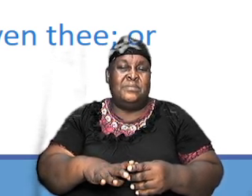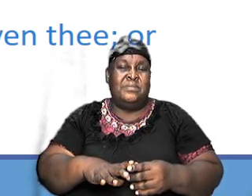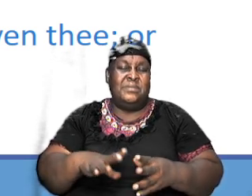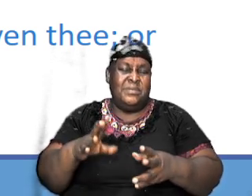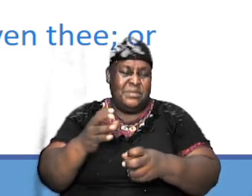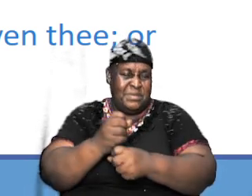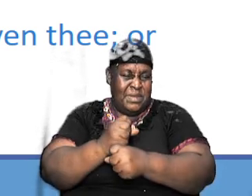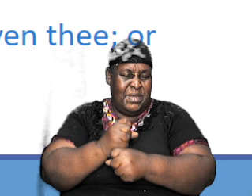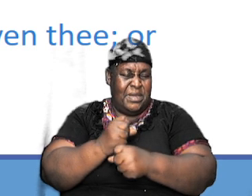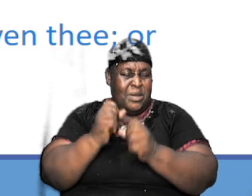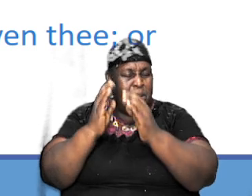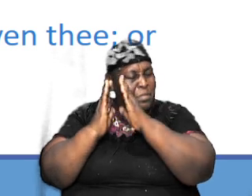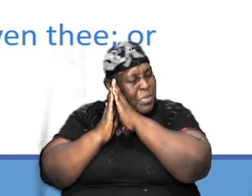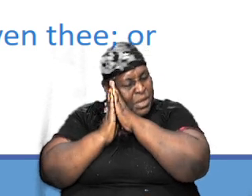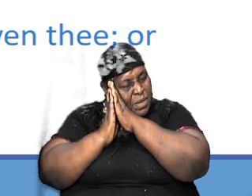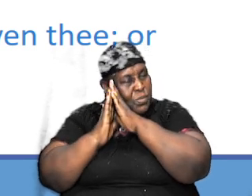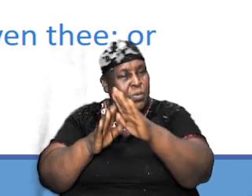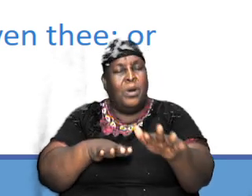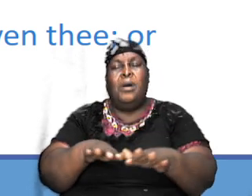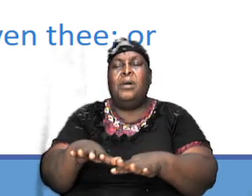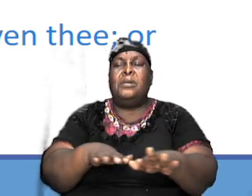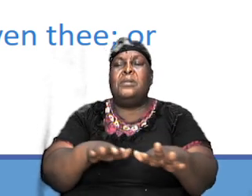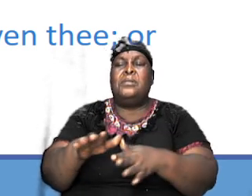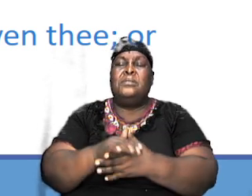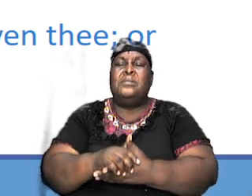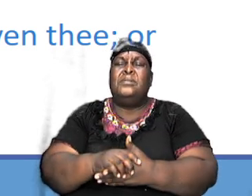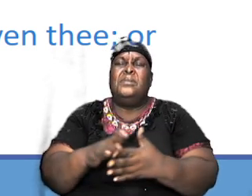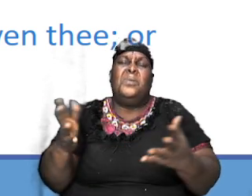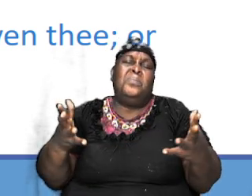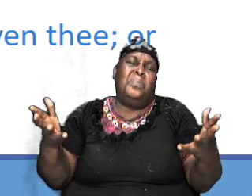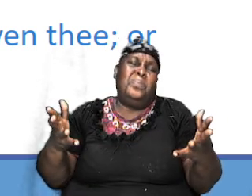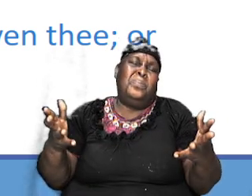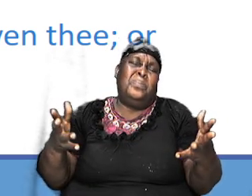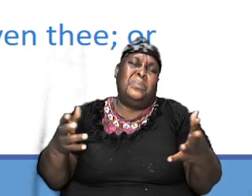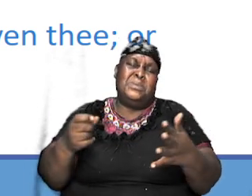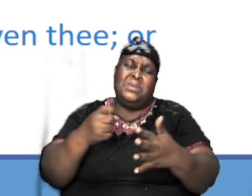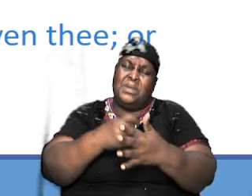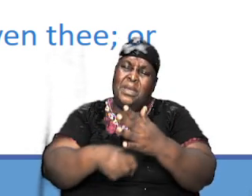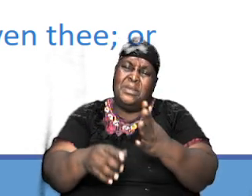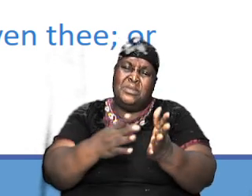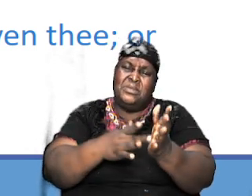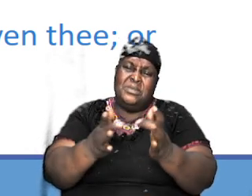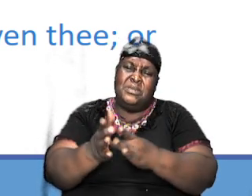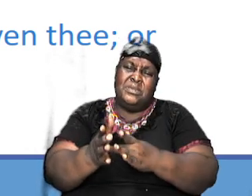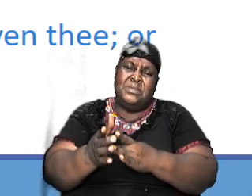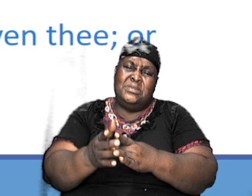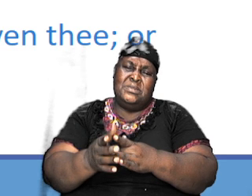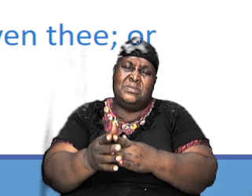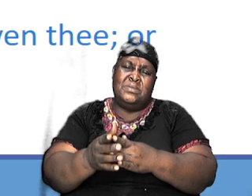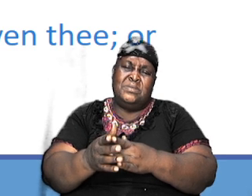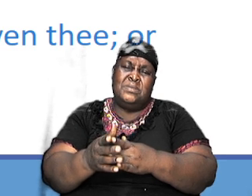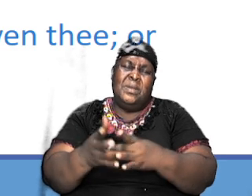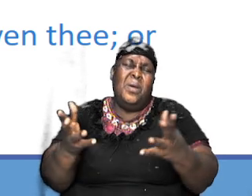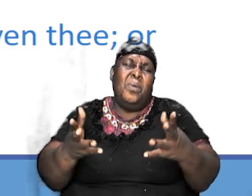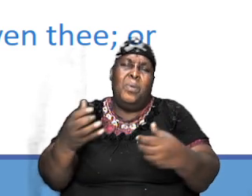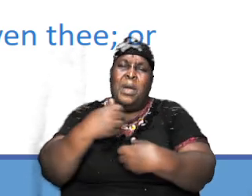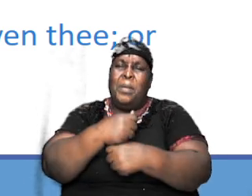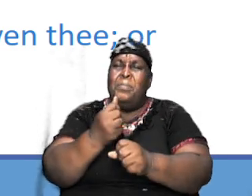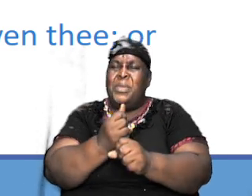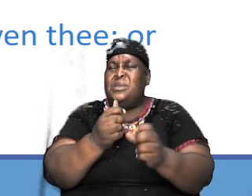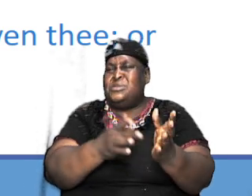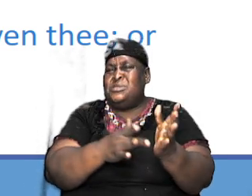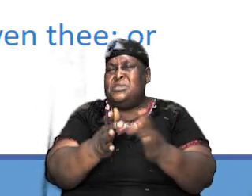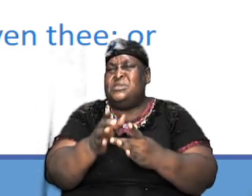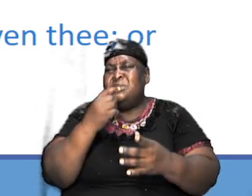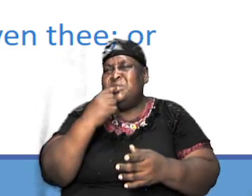take up thy bed and walk? What did it cost Jesus to be able to say that? What did